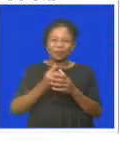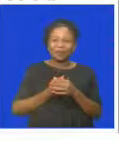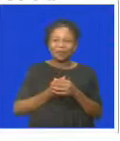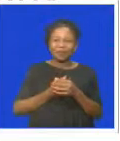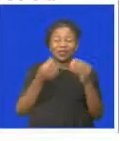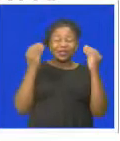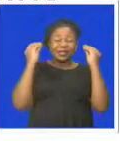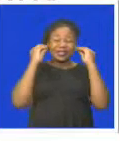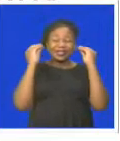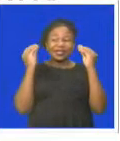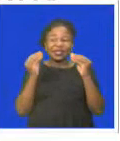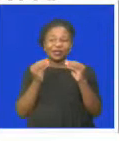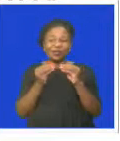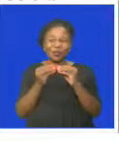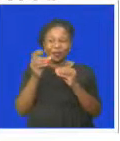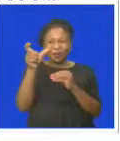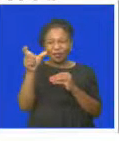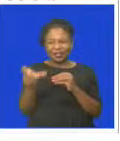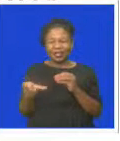doctor,